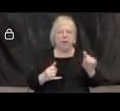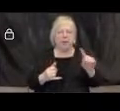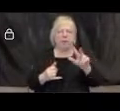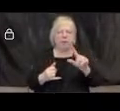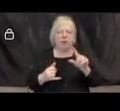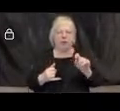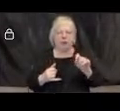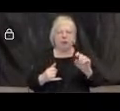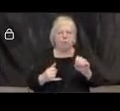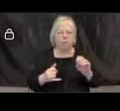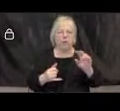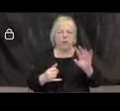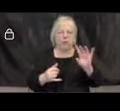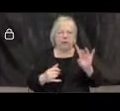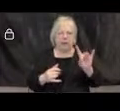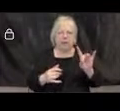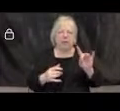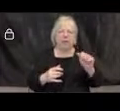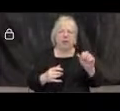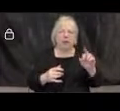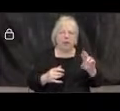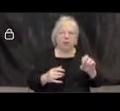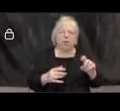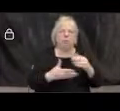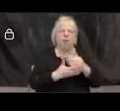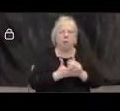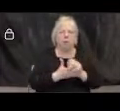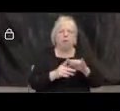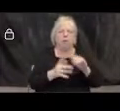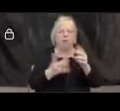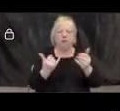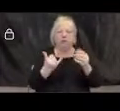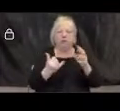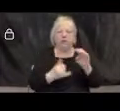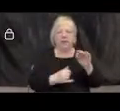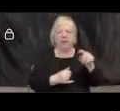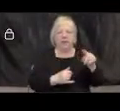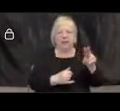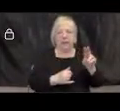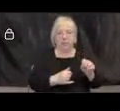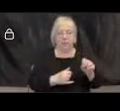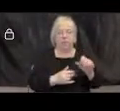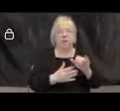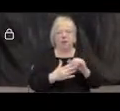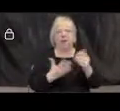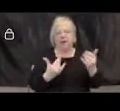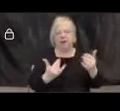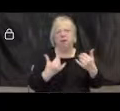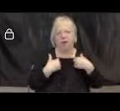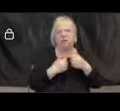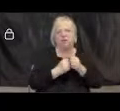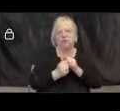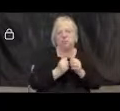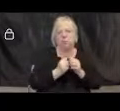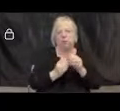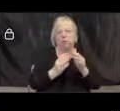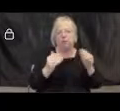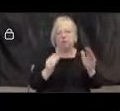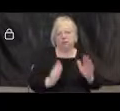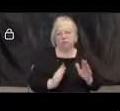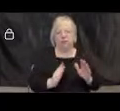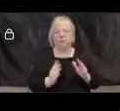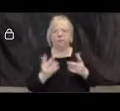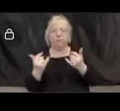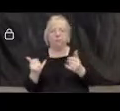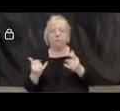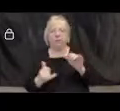39.80 acre parcel to the east of the existing campus, which currently contains a sports facility. The existing lots